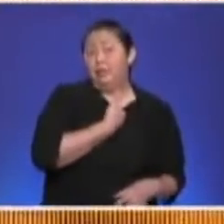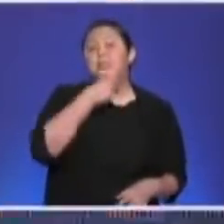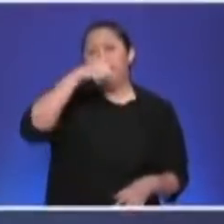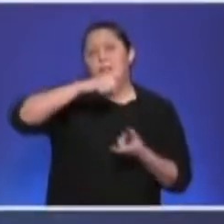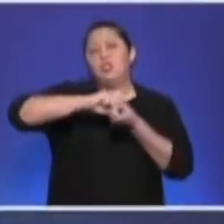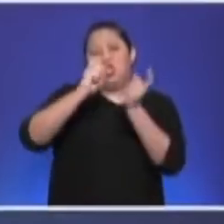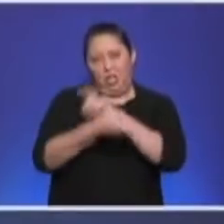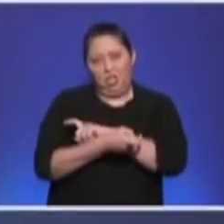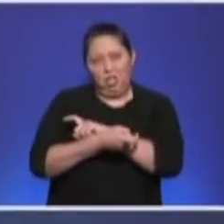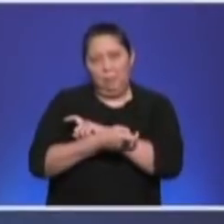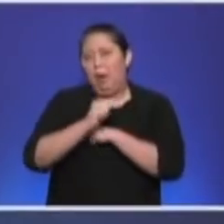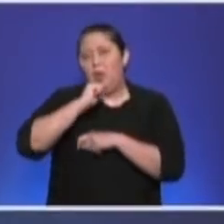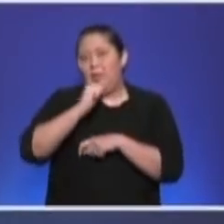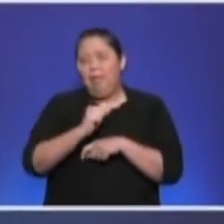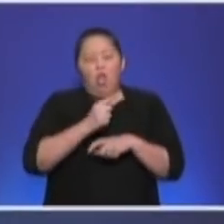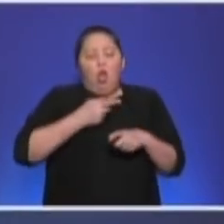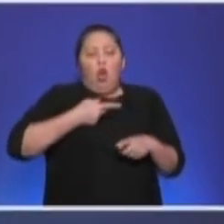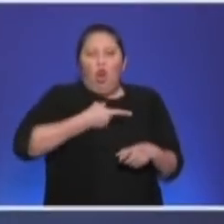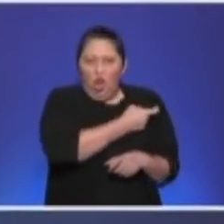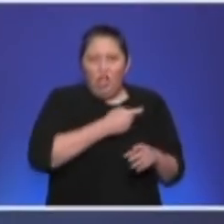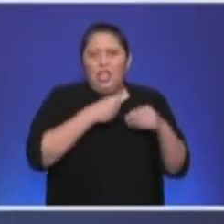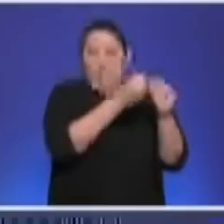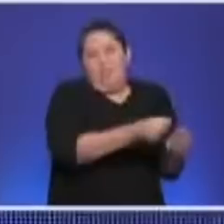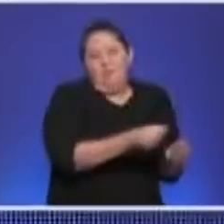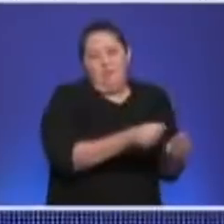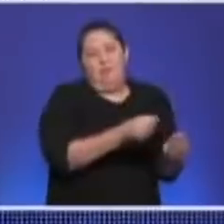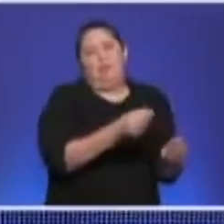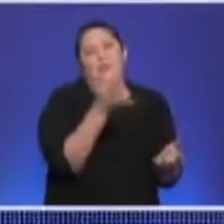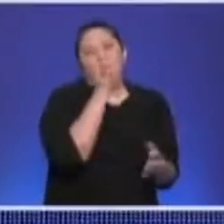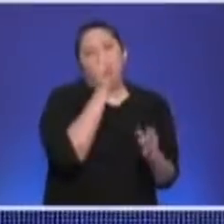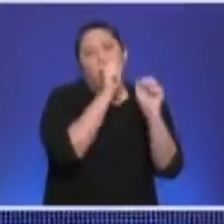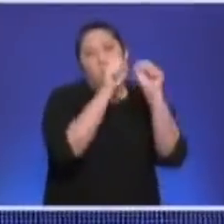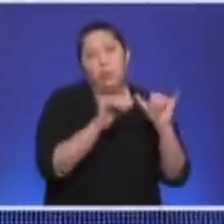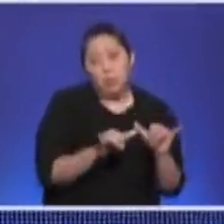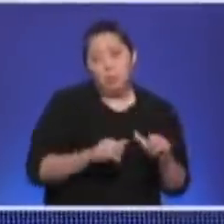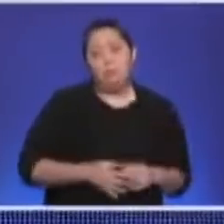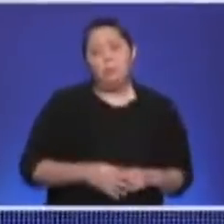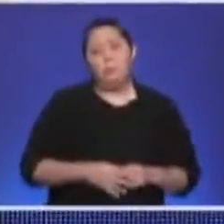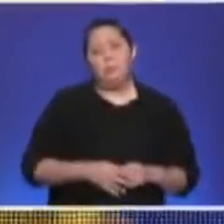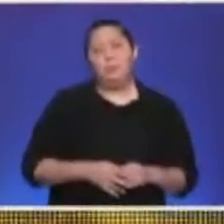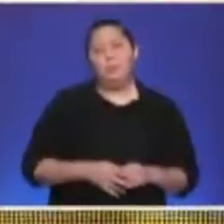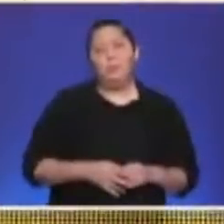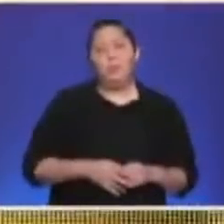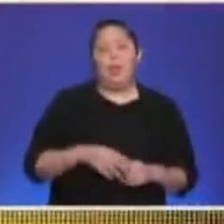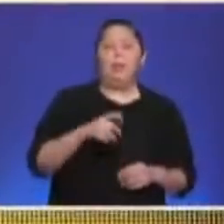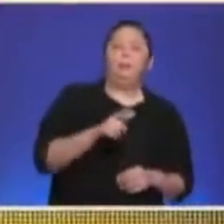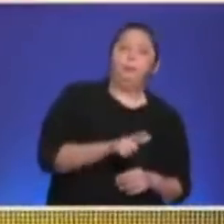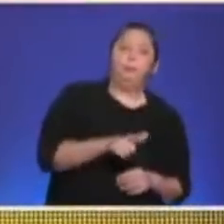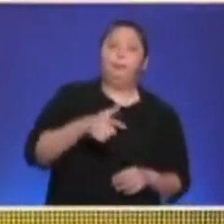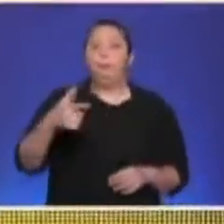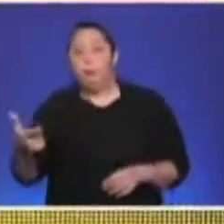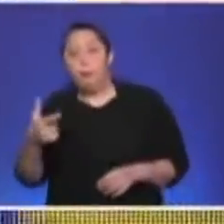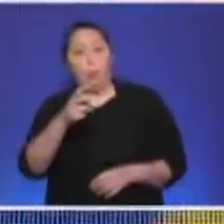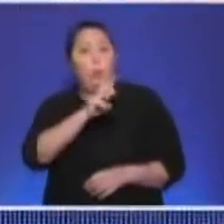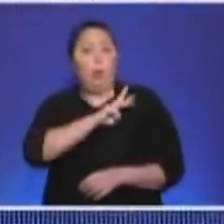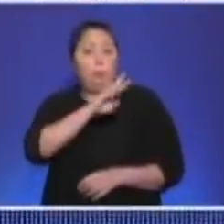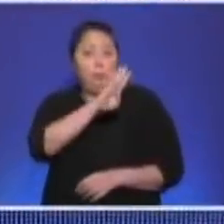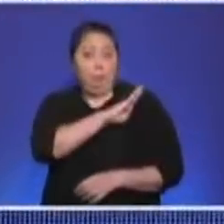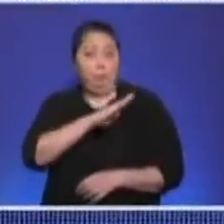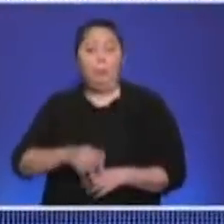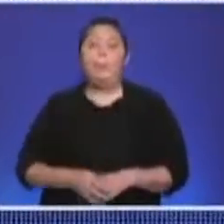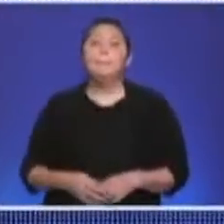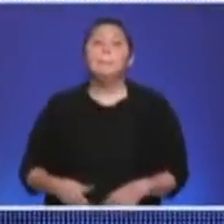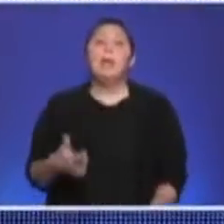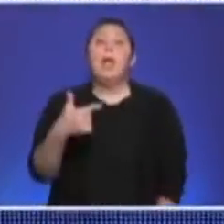yun. Professor Bello, you have 30 seconds. Yes, I would focus on